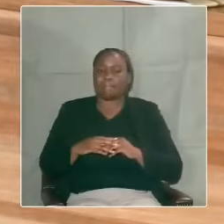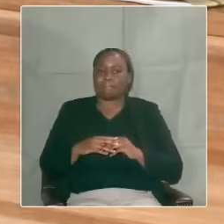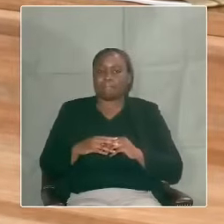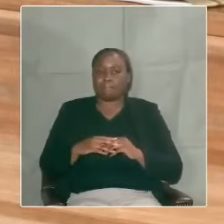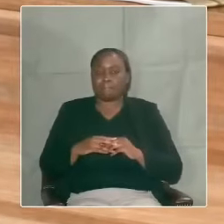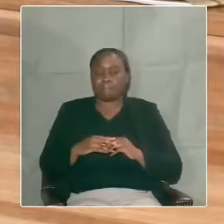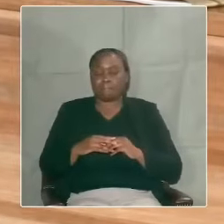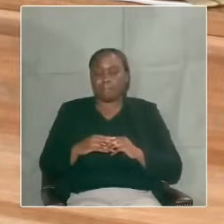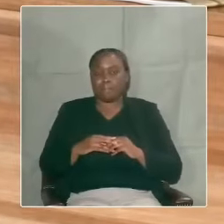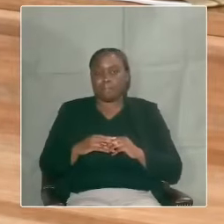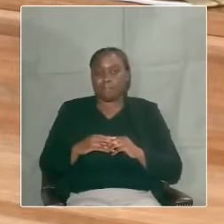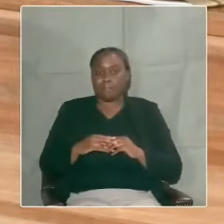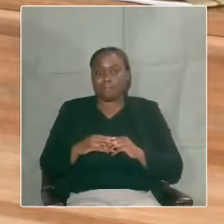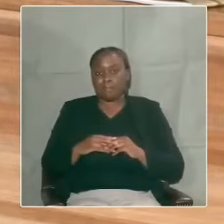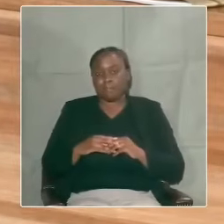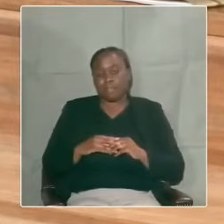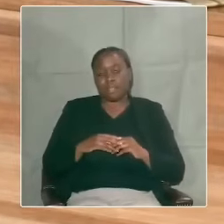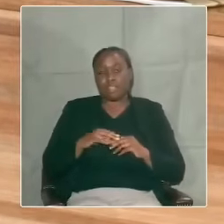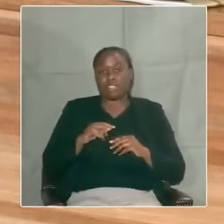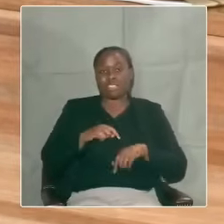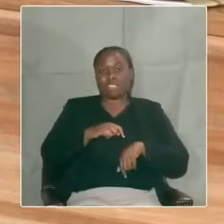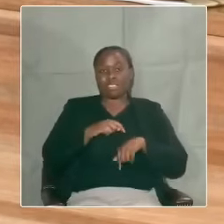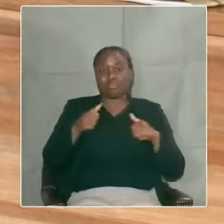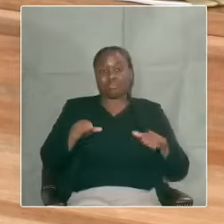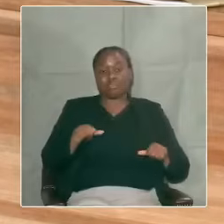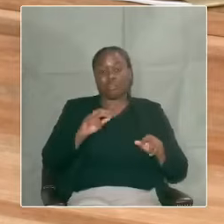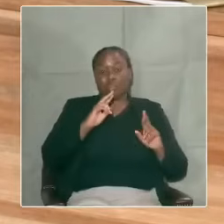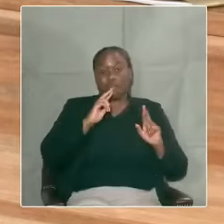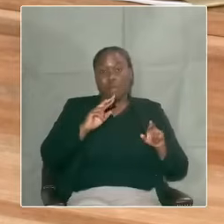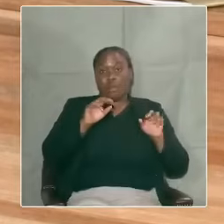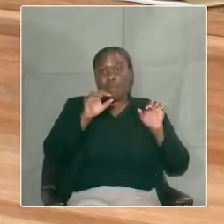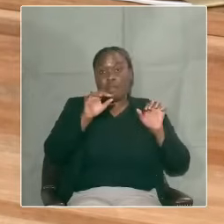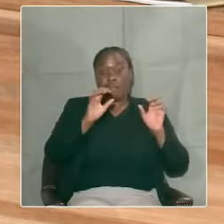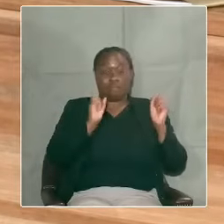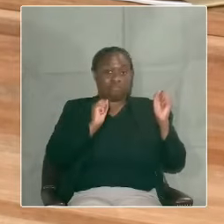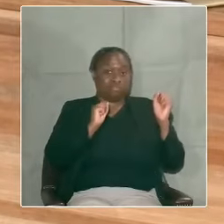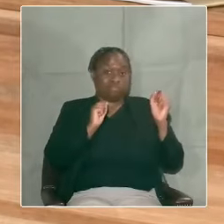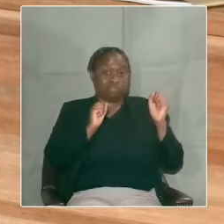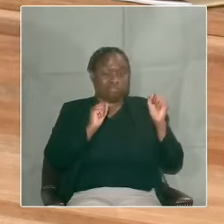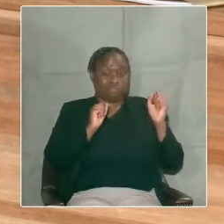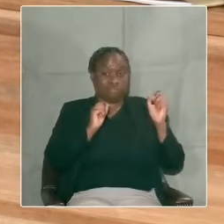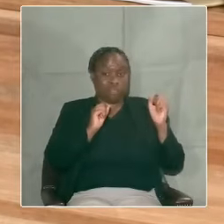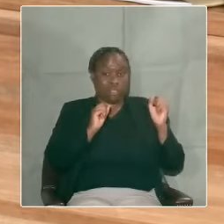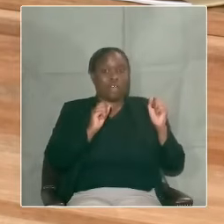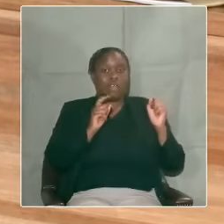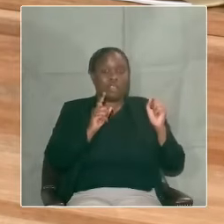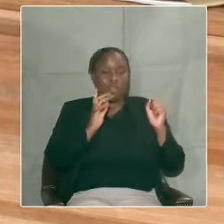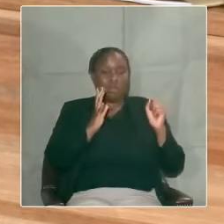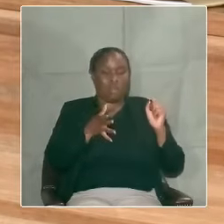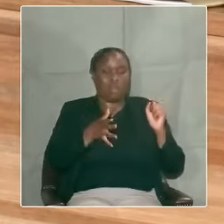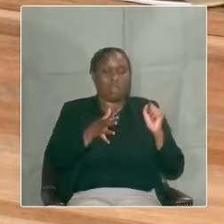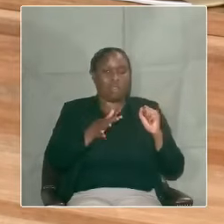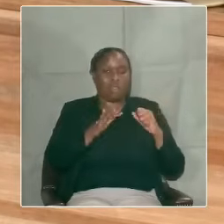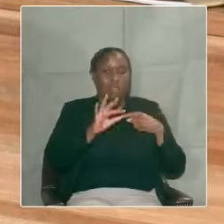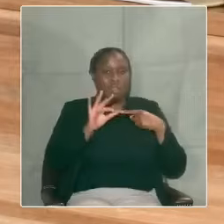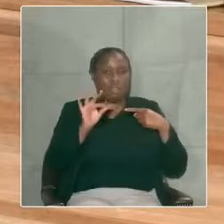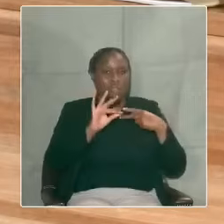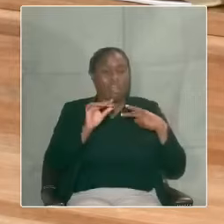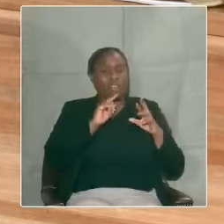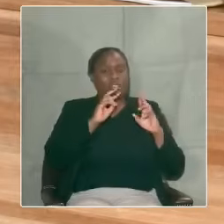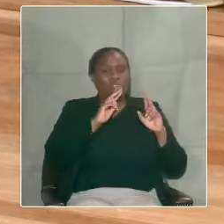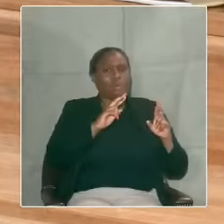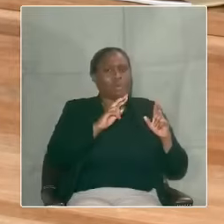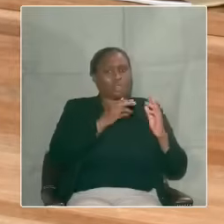with the report that was prepared and submitted to the